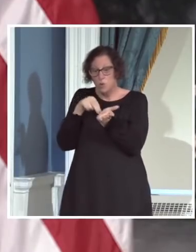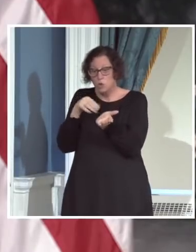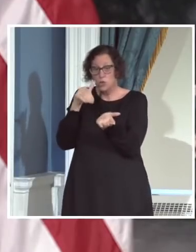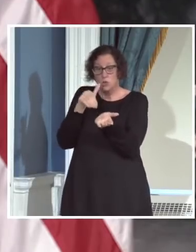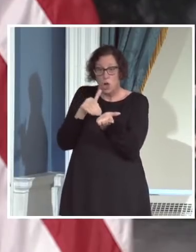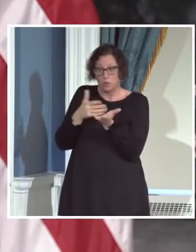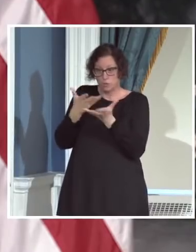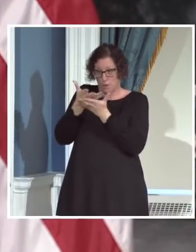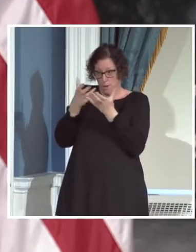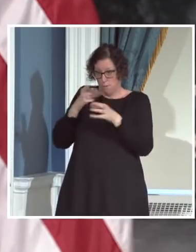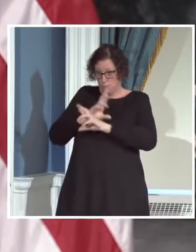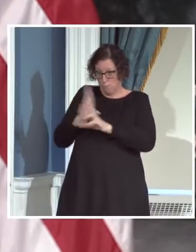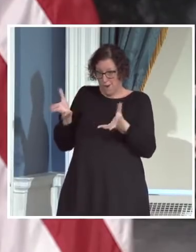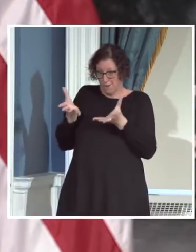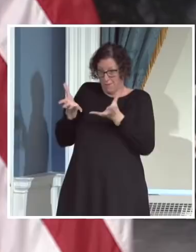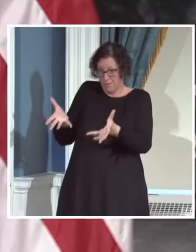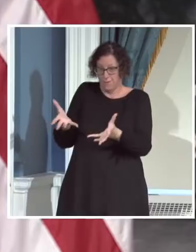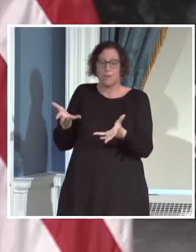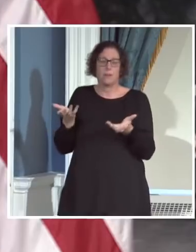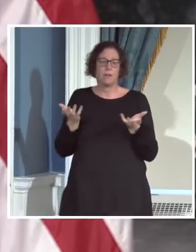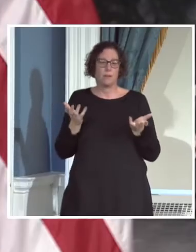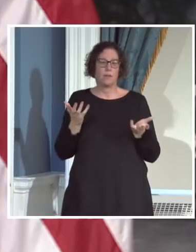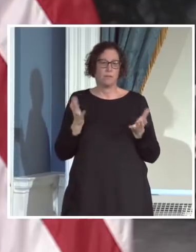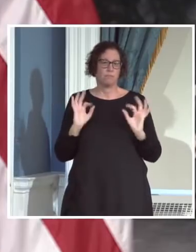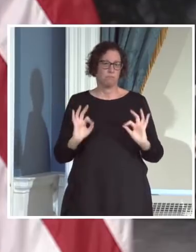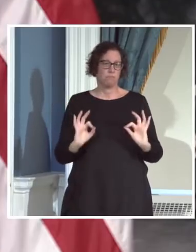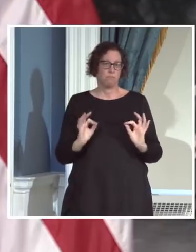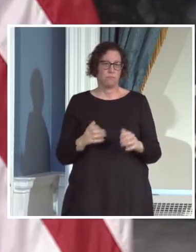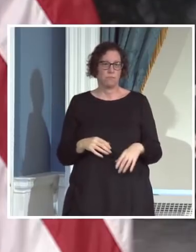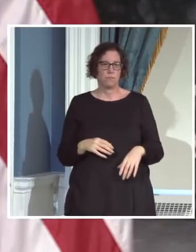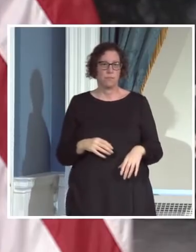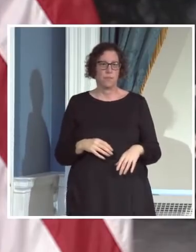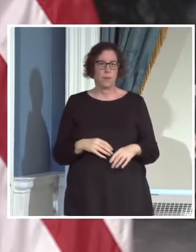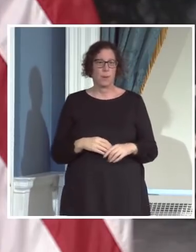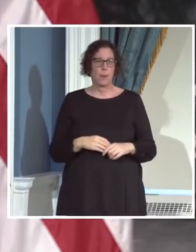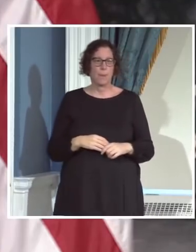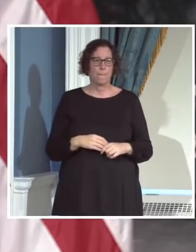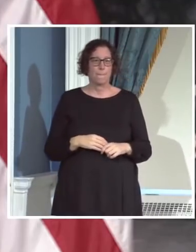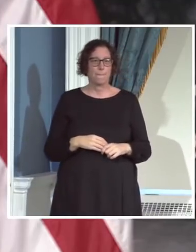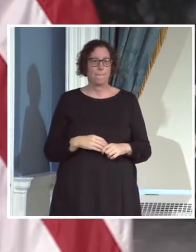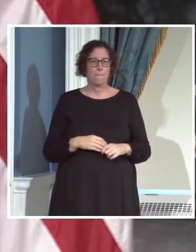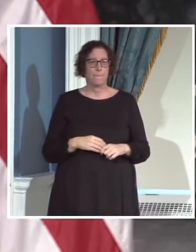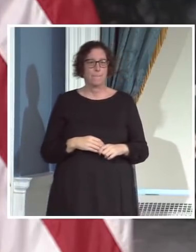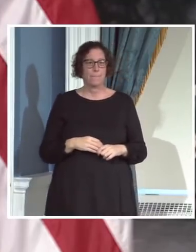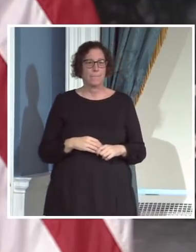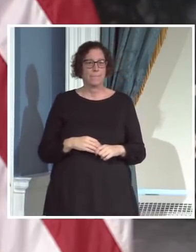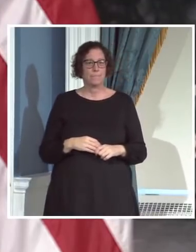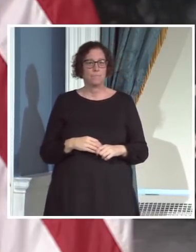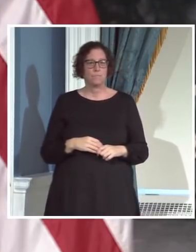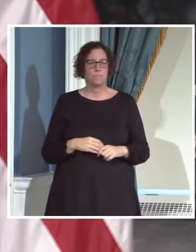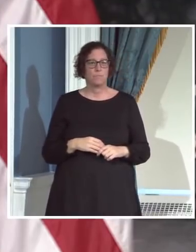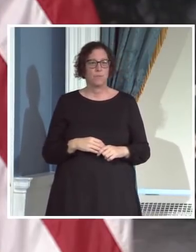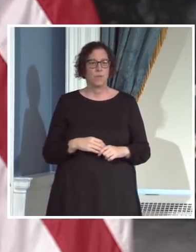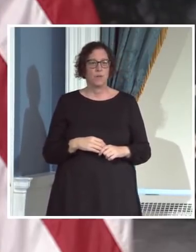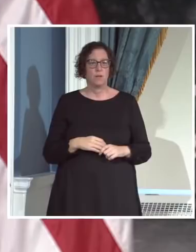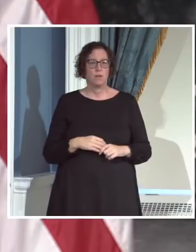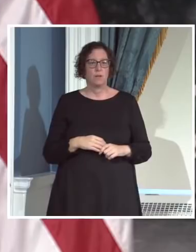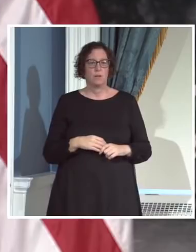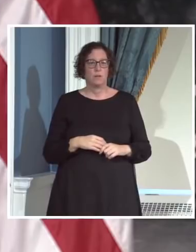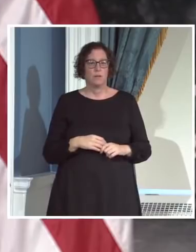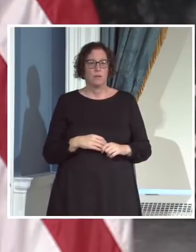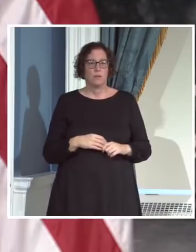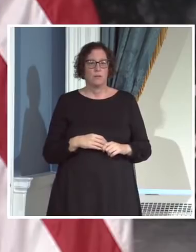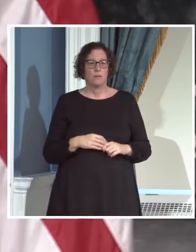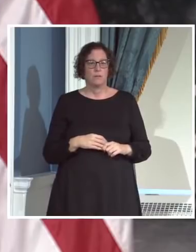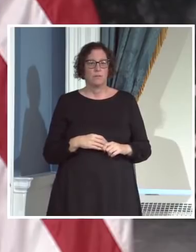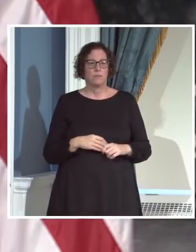for any other technical briefing matters that journalists want to go into. But Jennifer, the education a lot of us